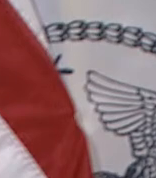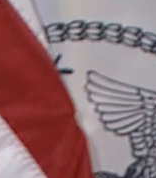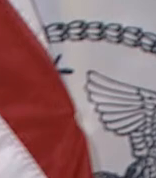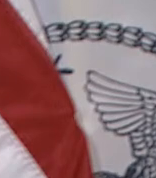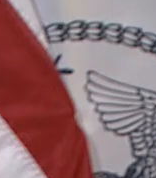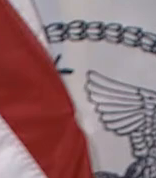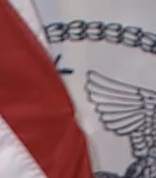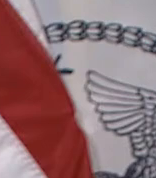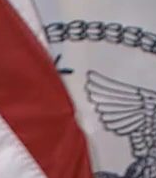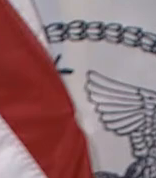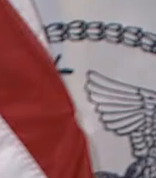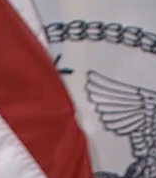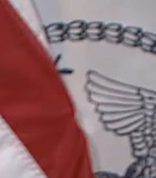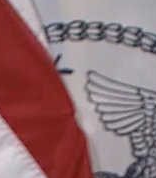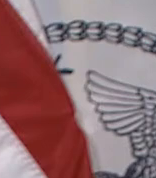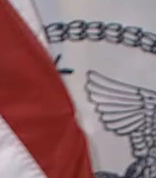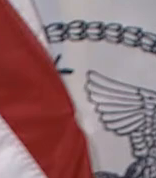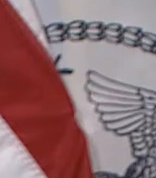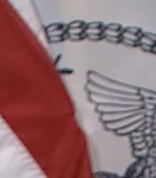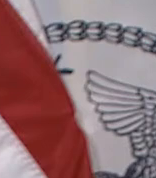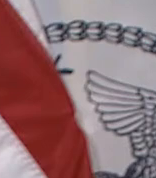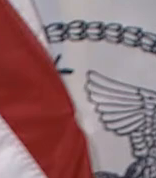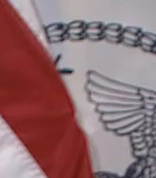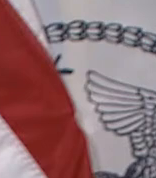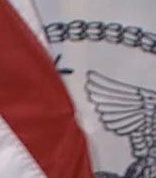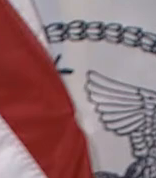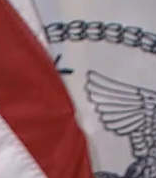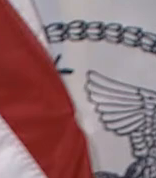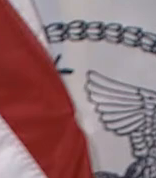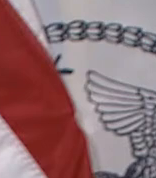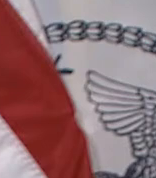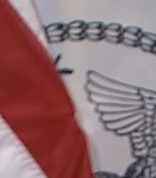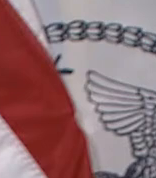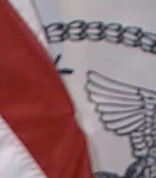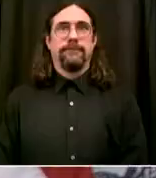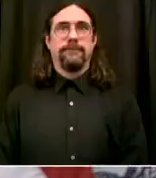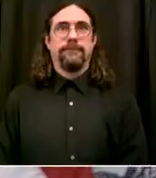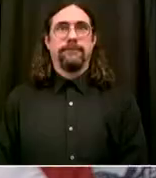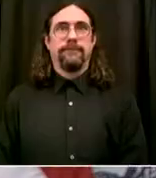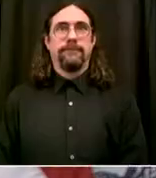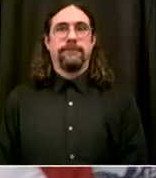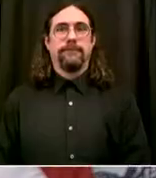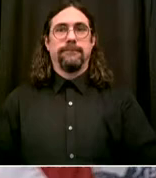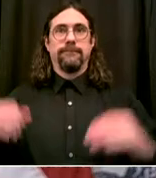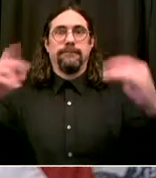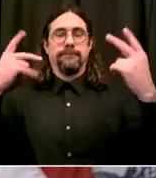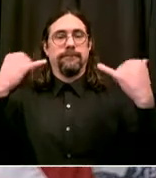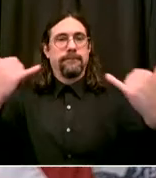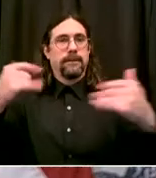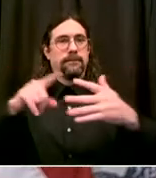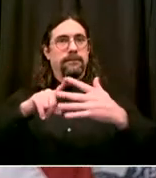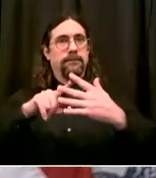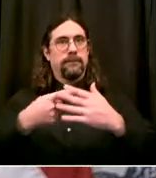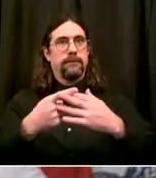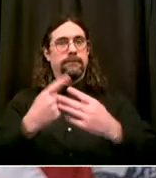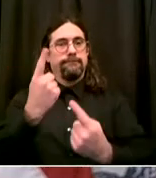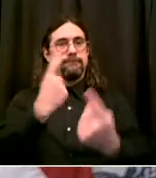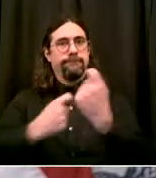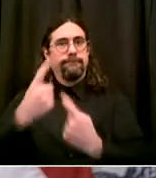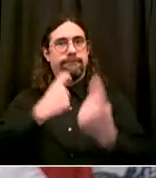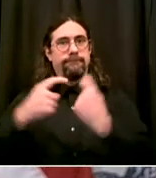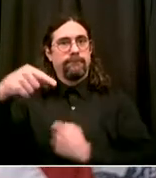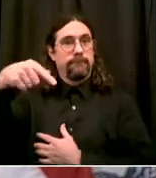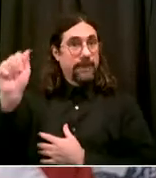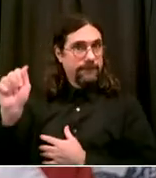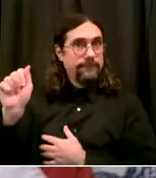gane esta batalla. With that, and feliz año nuevo while I'm at it. With that, let's turn to our